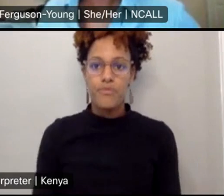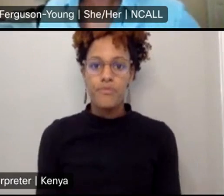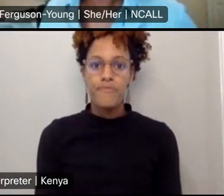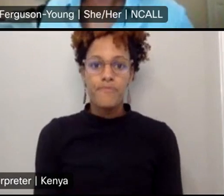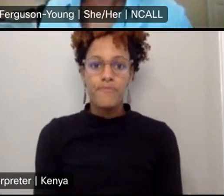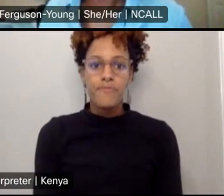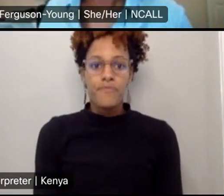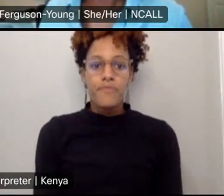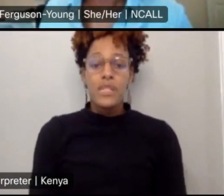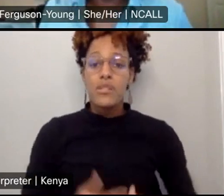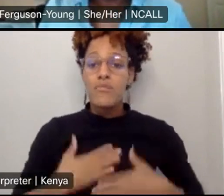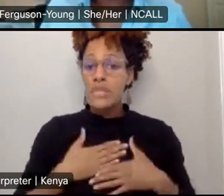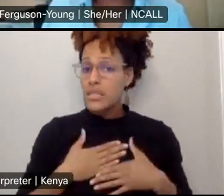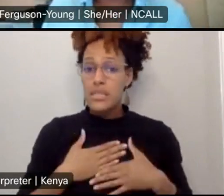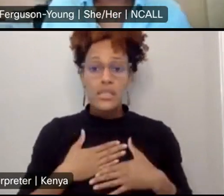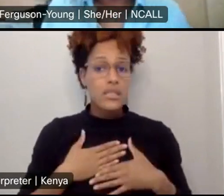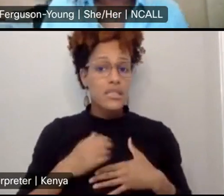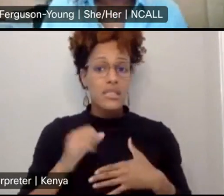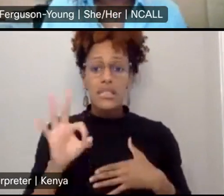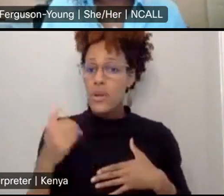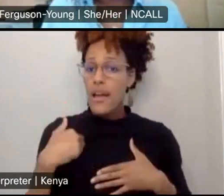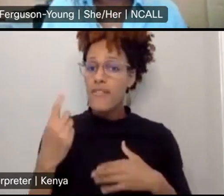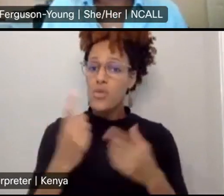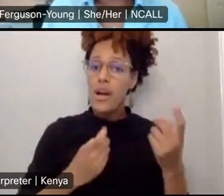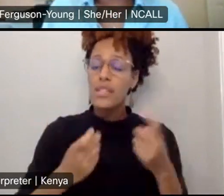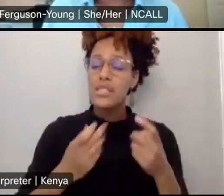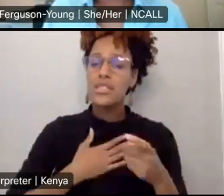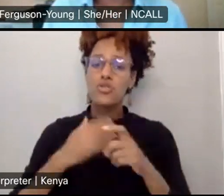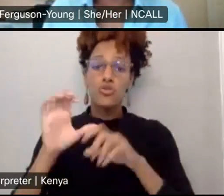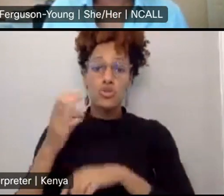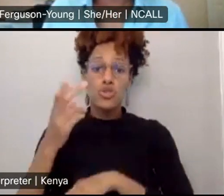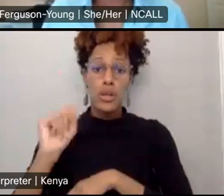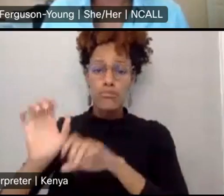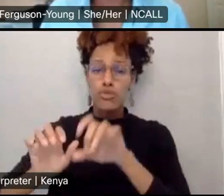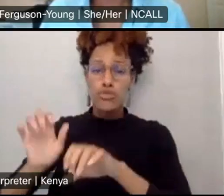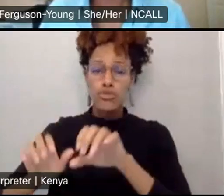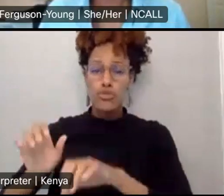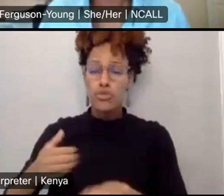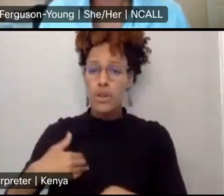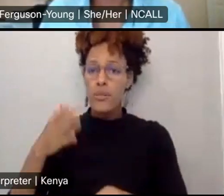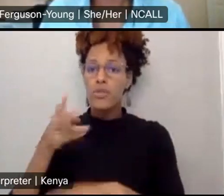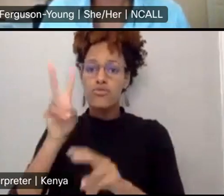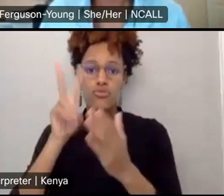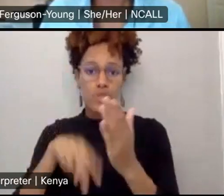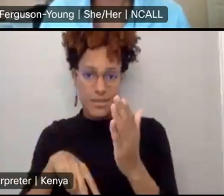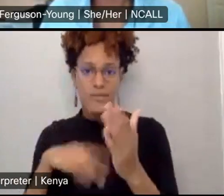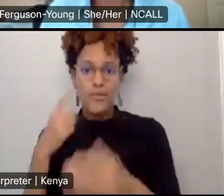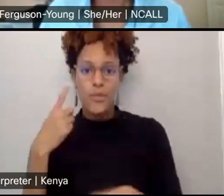So please feel free to type your questions into the chat, and I'll be sure to read them off to our panelists